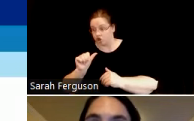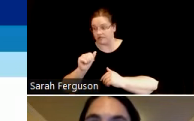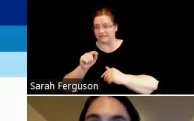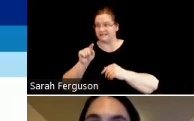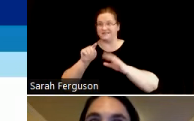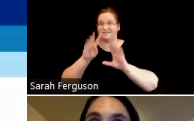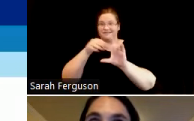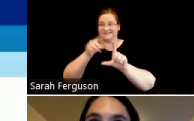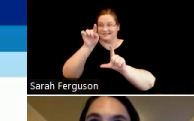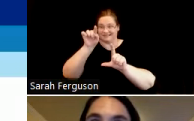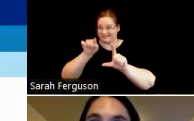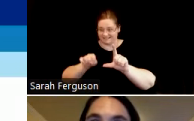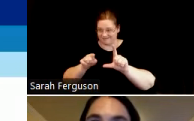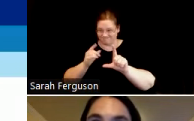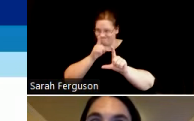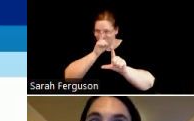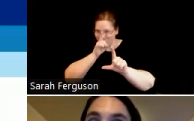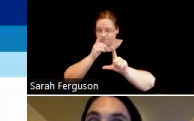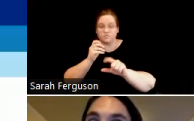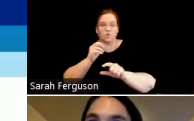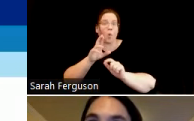clinics, or your pediatric office is not,